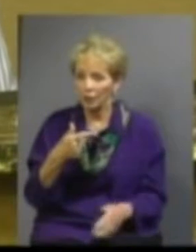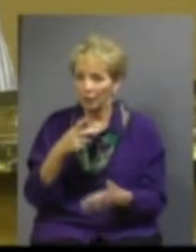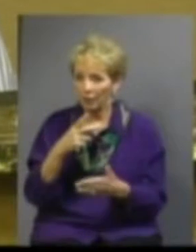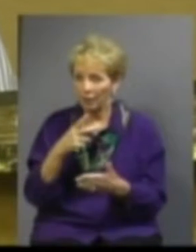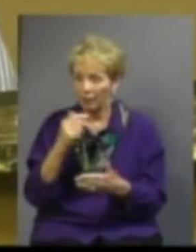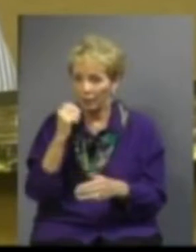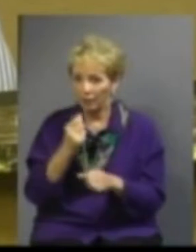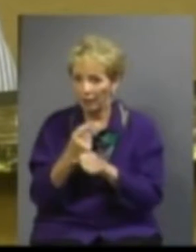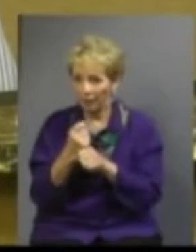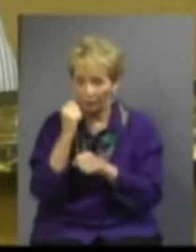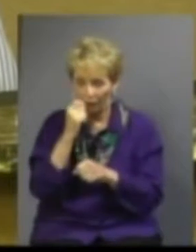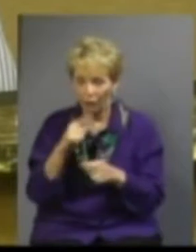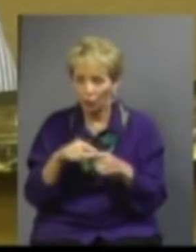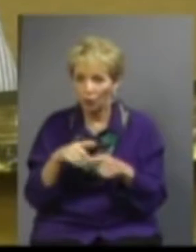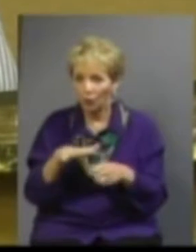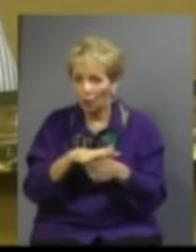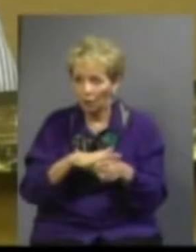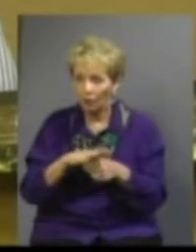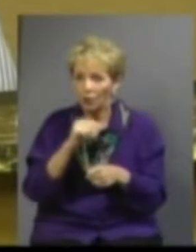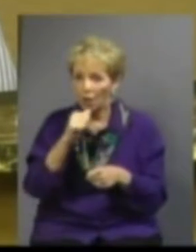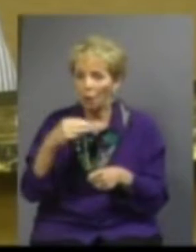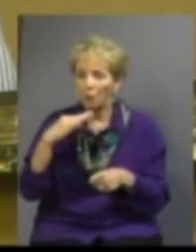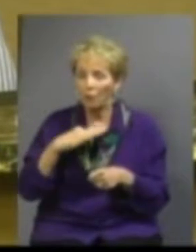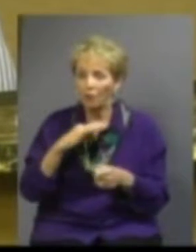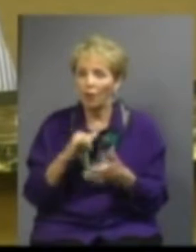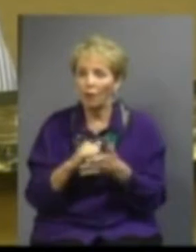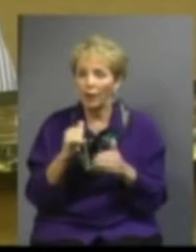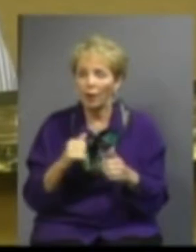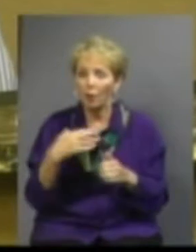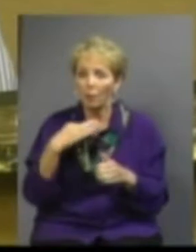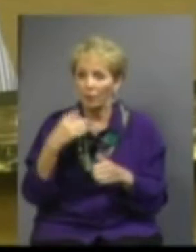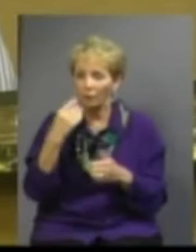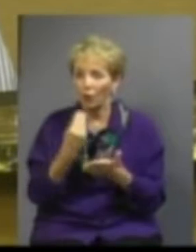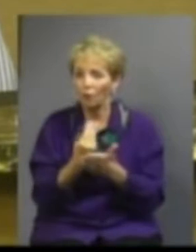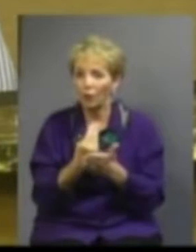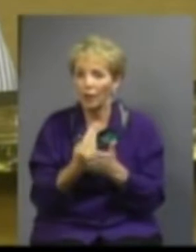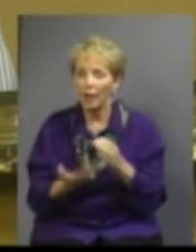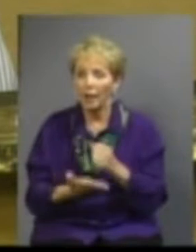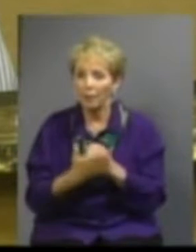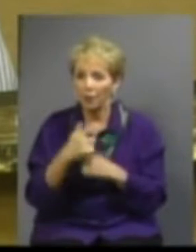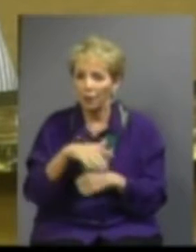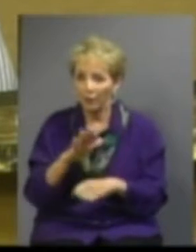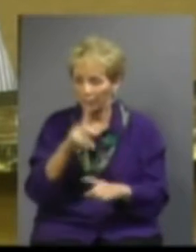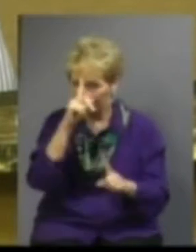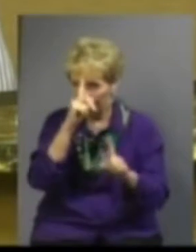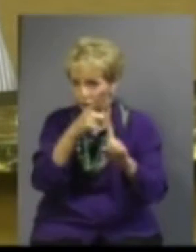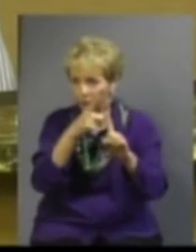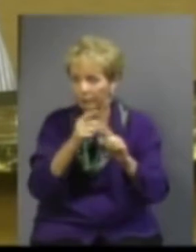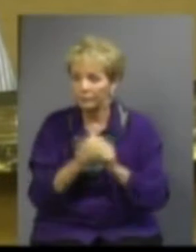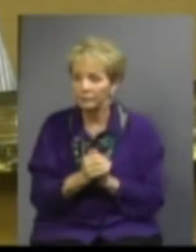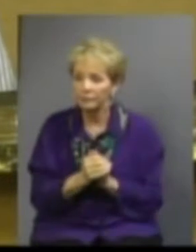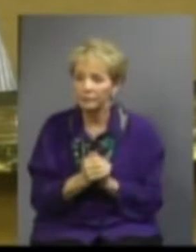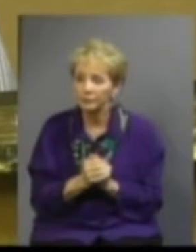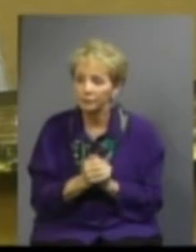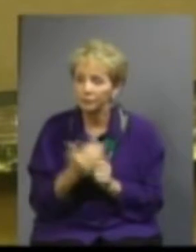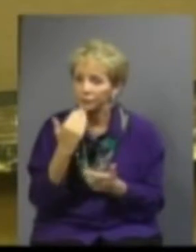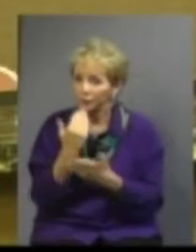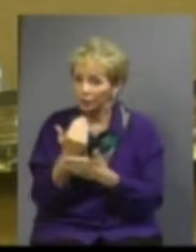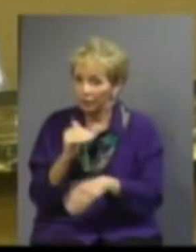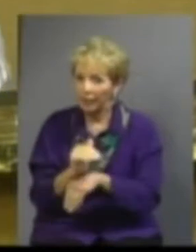we make available to local nonprofits so that they can apply for funding to help them in their mission. Good